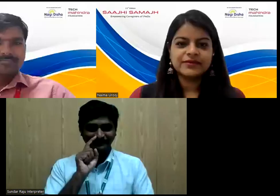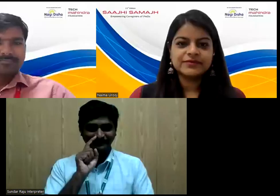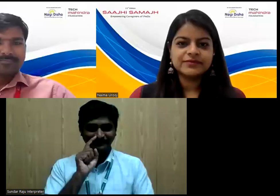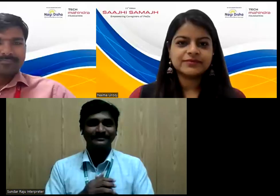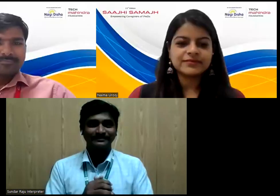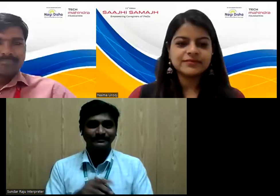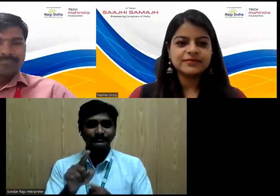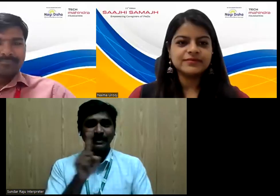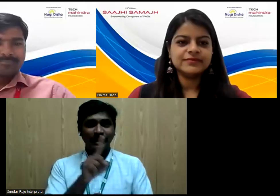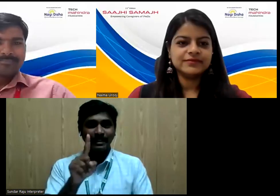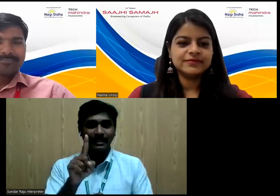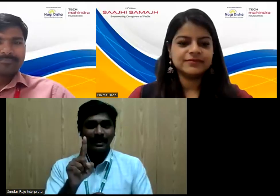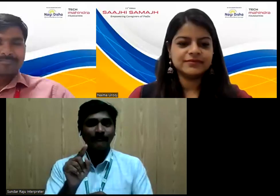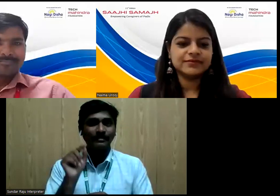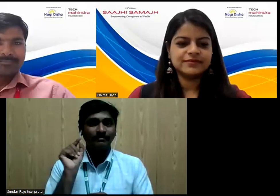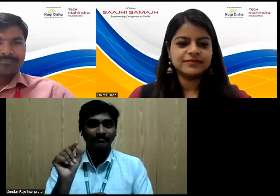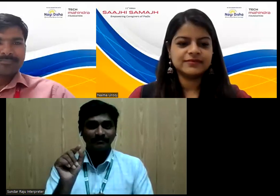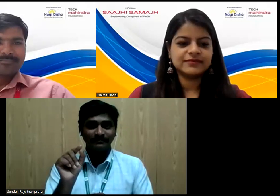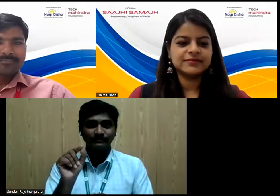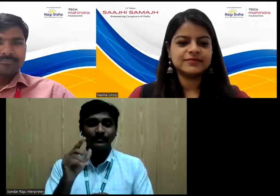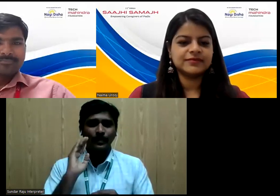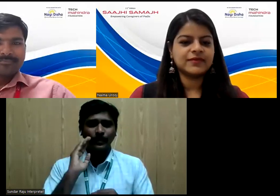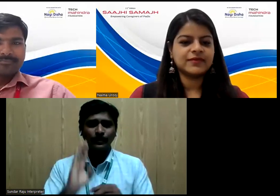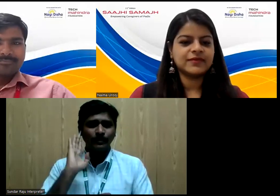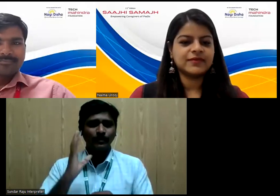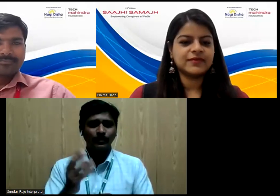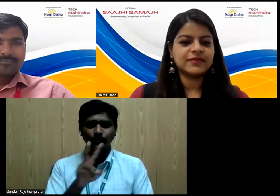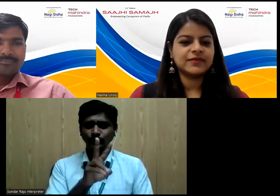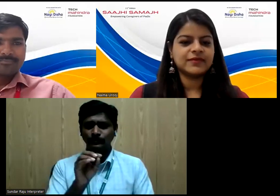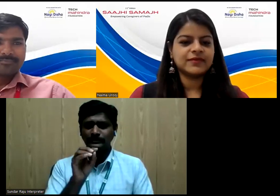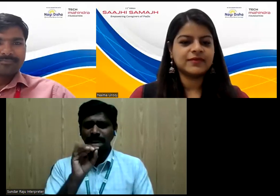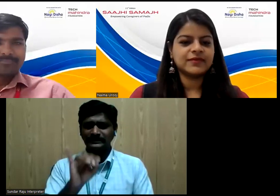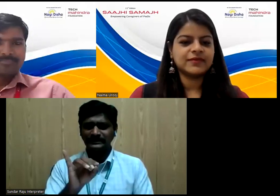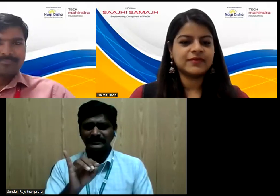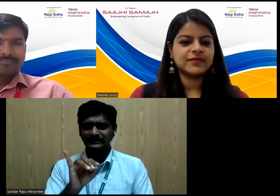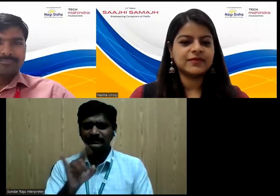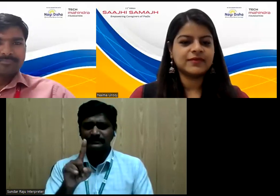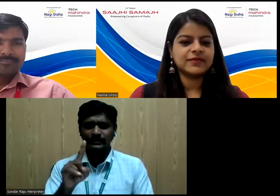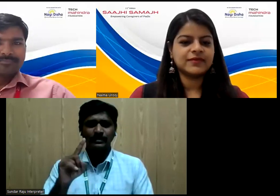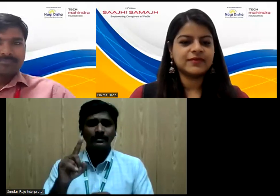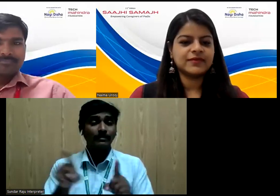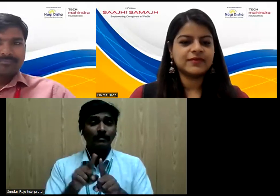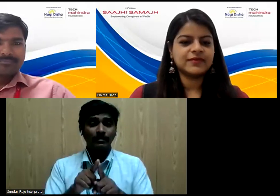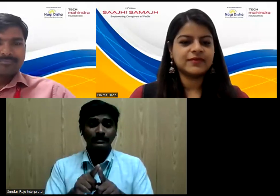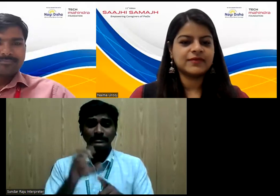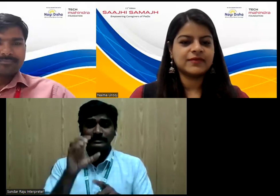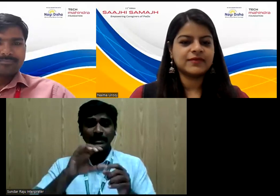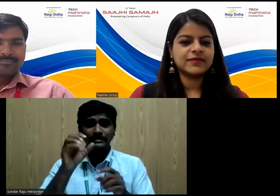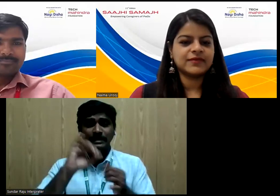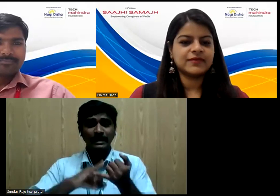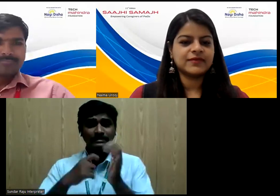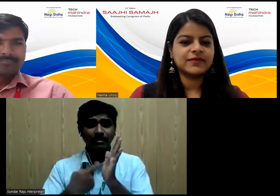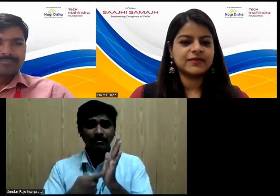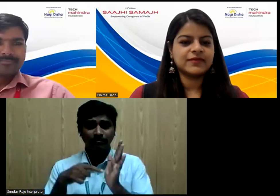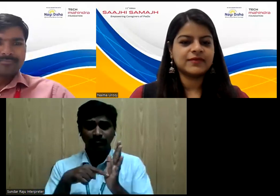edition of Saajhi Samajh. Founded in the year 2006, Tech Mahindra Foundation is the corporate social responsibility arm of Tech